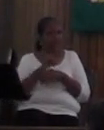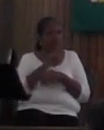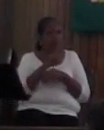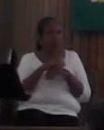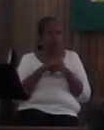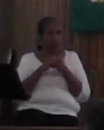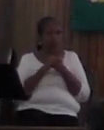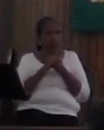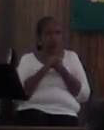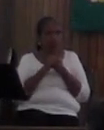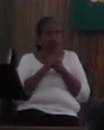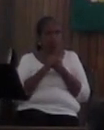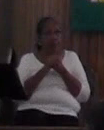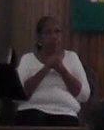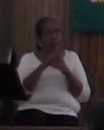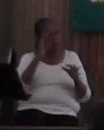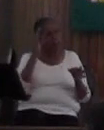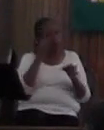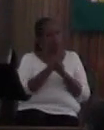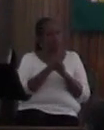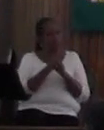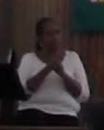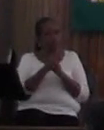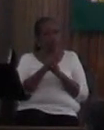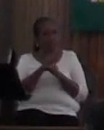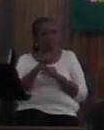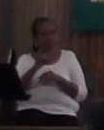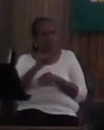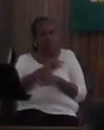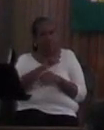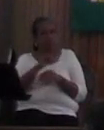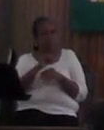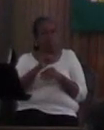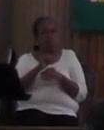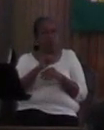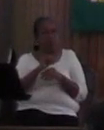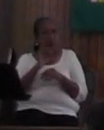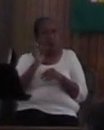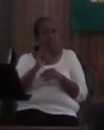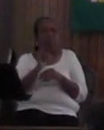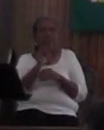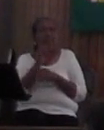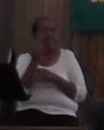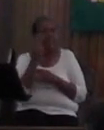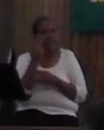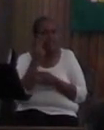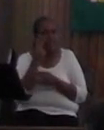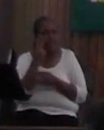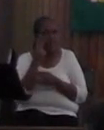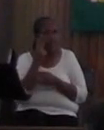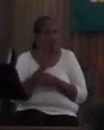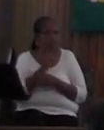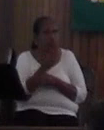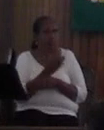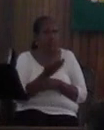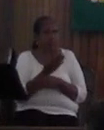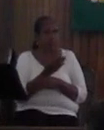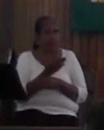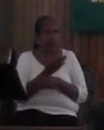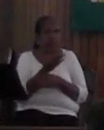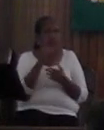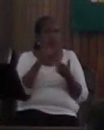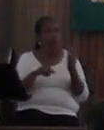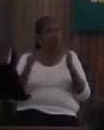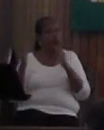going to say that one more time. Therefore, faith is the conviction that the unseen exists, that which is hoped for is